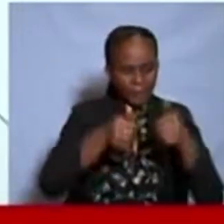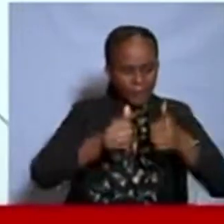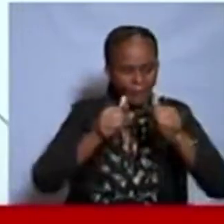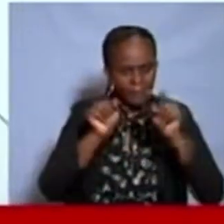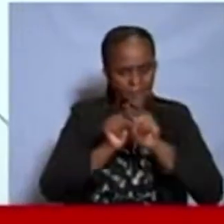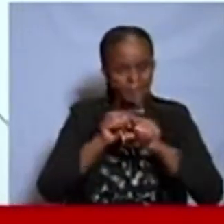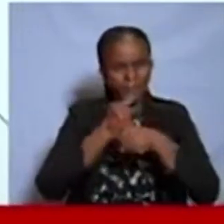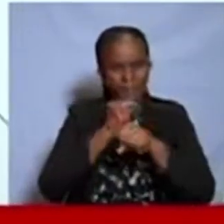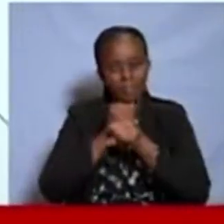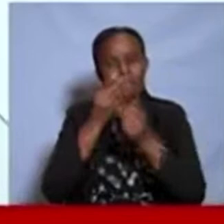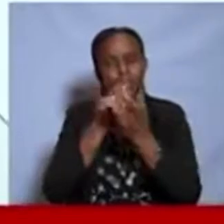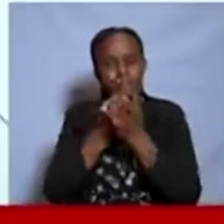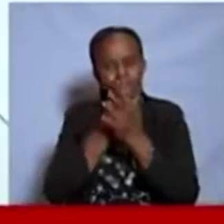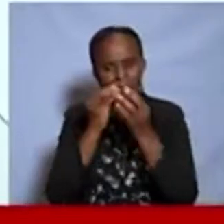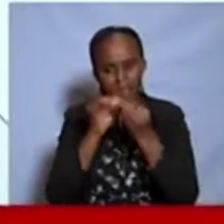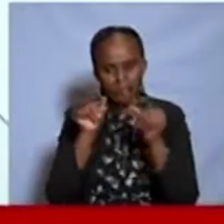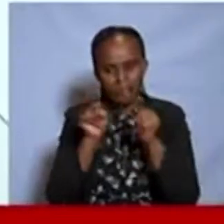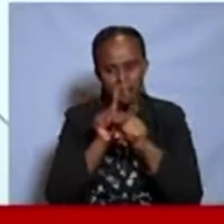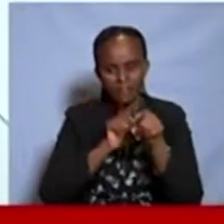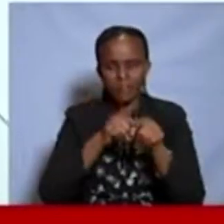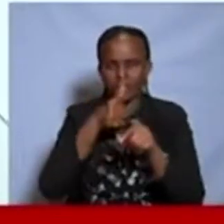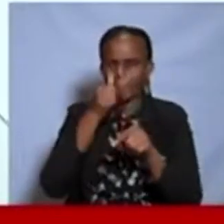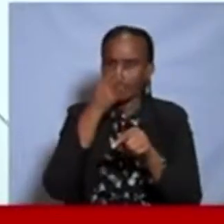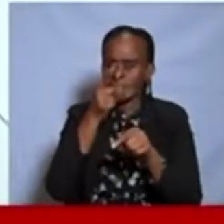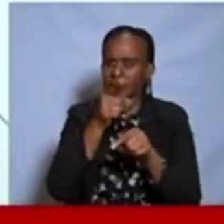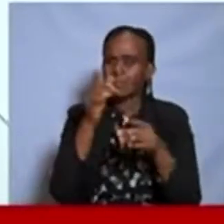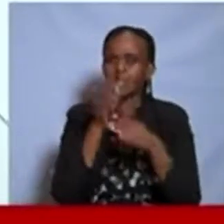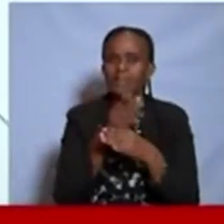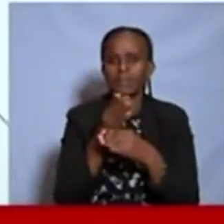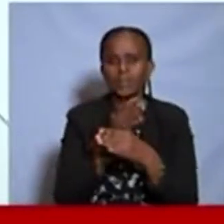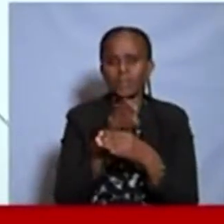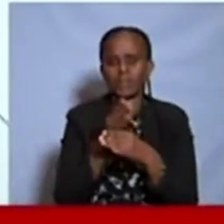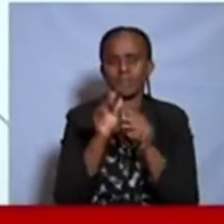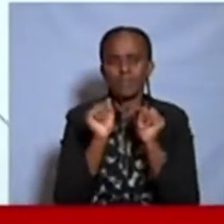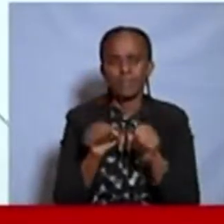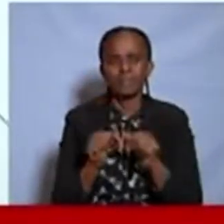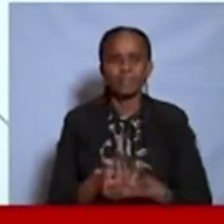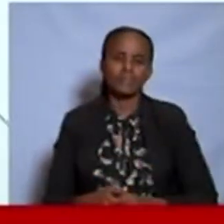and make profit. Then you can say you're in business.